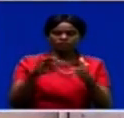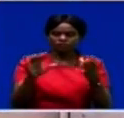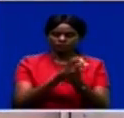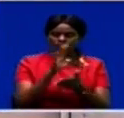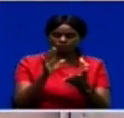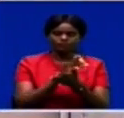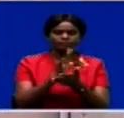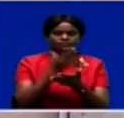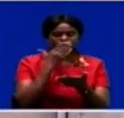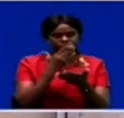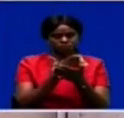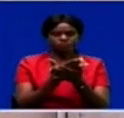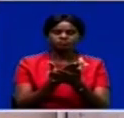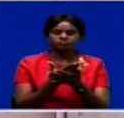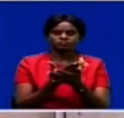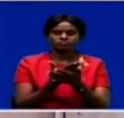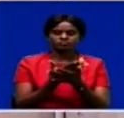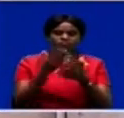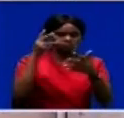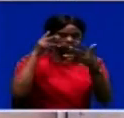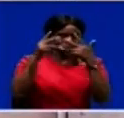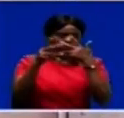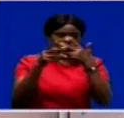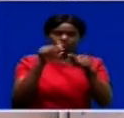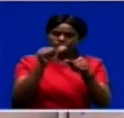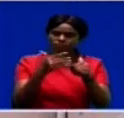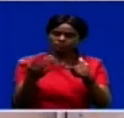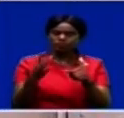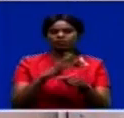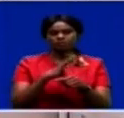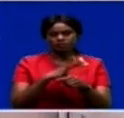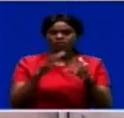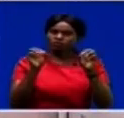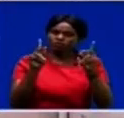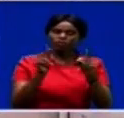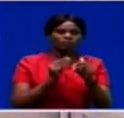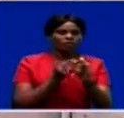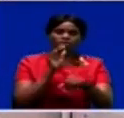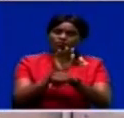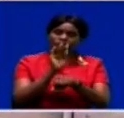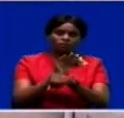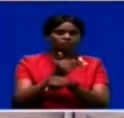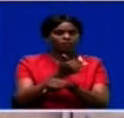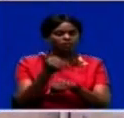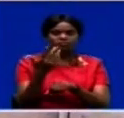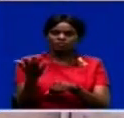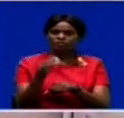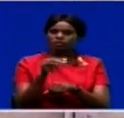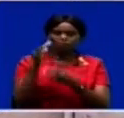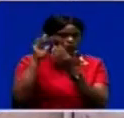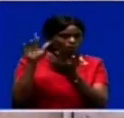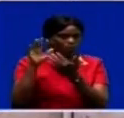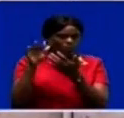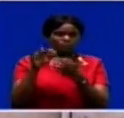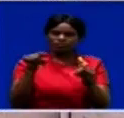them. Everything is okay at the moment. We can't say anything. We hope the process will be like this throughout the